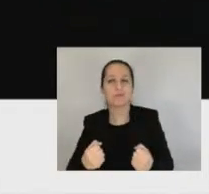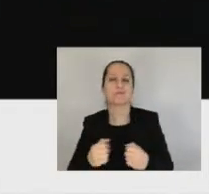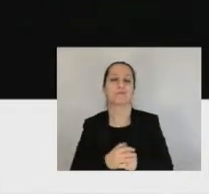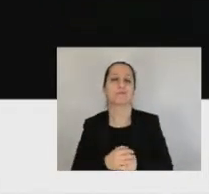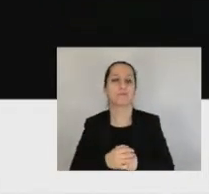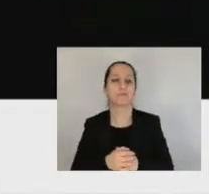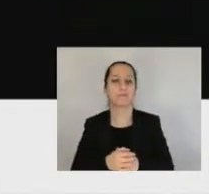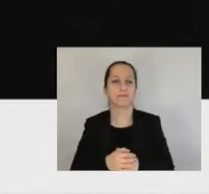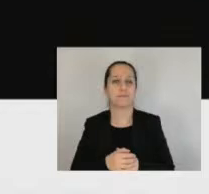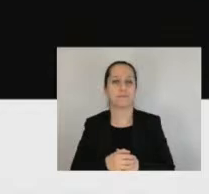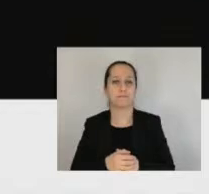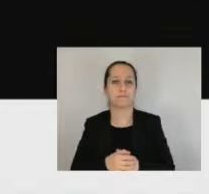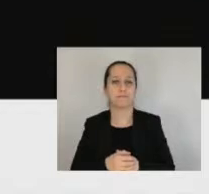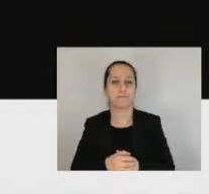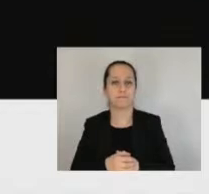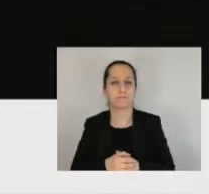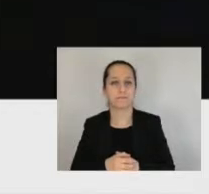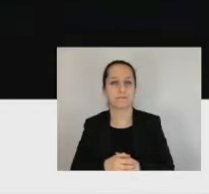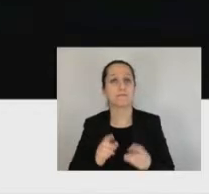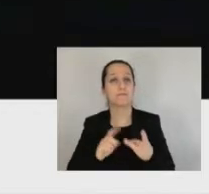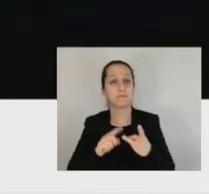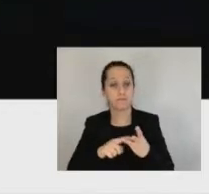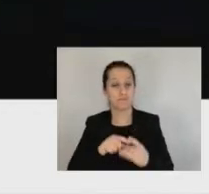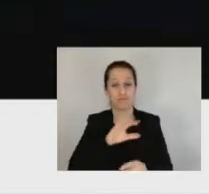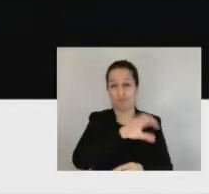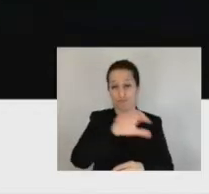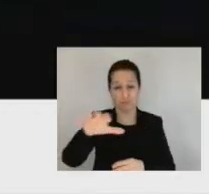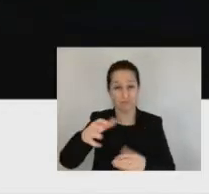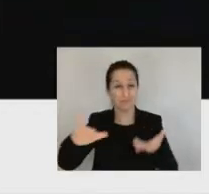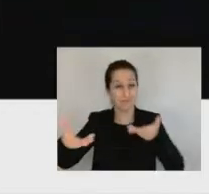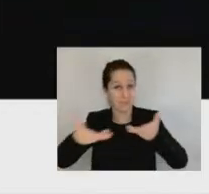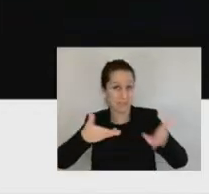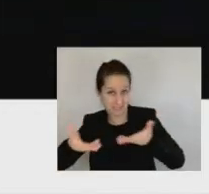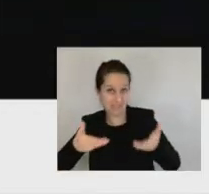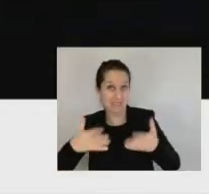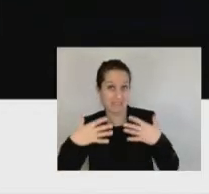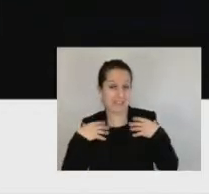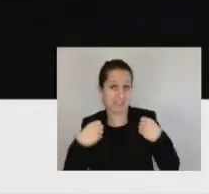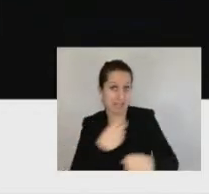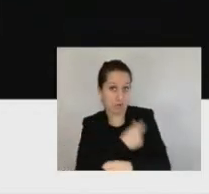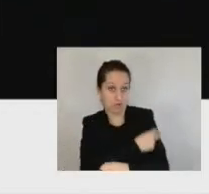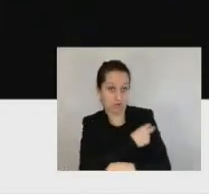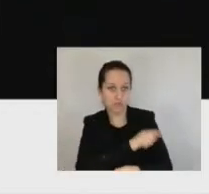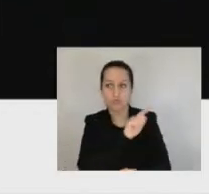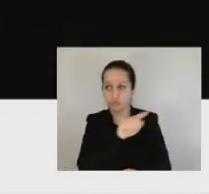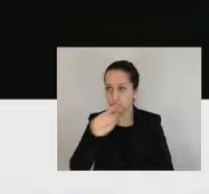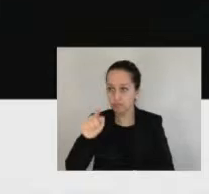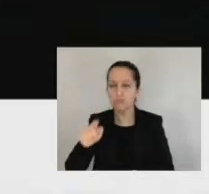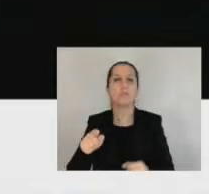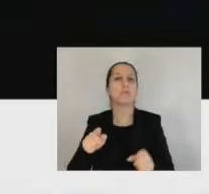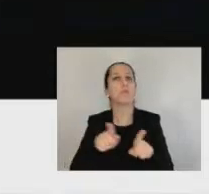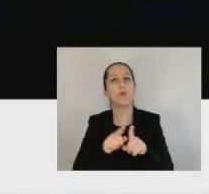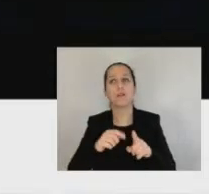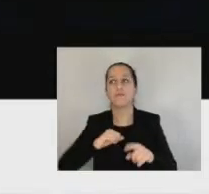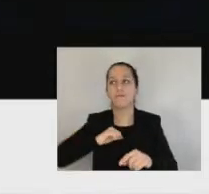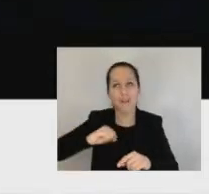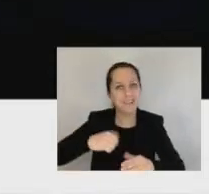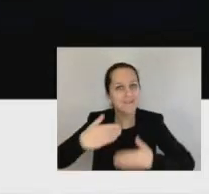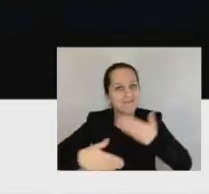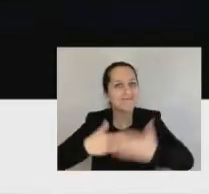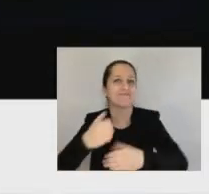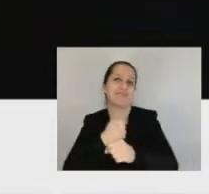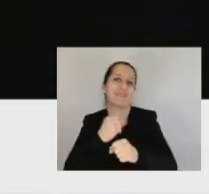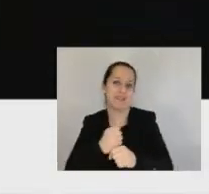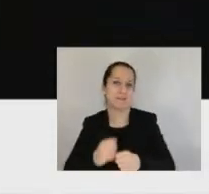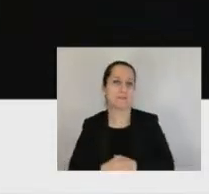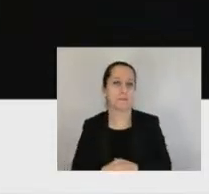determinants. We need to strengthen integration of social and health services in order to have